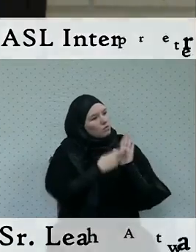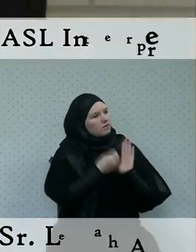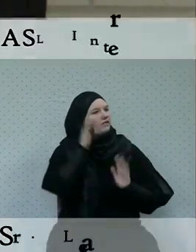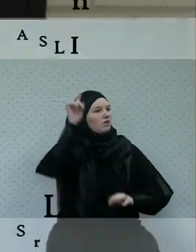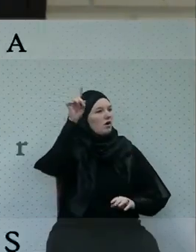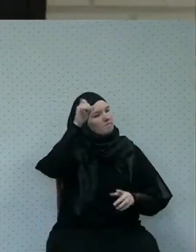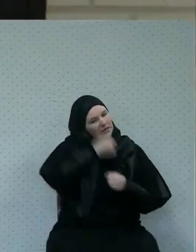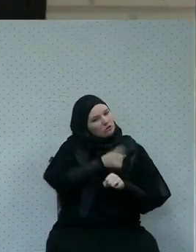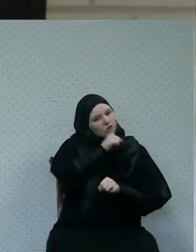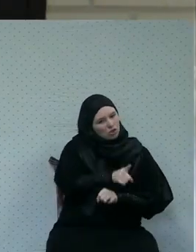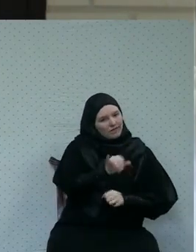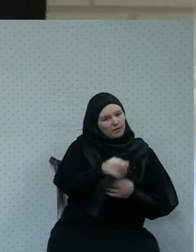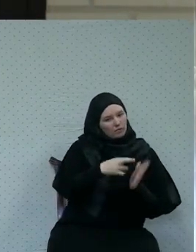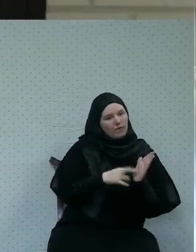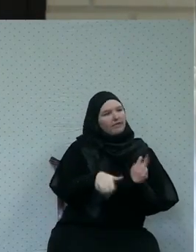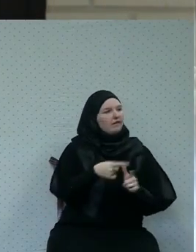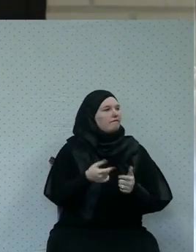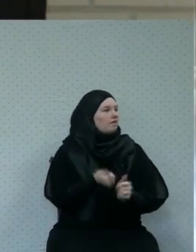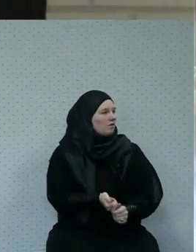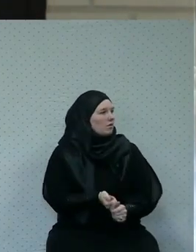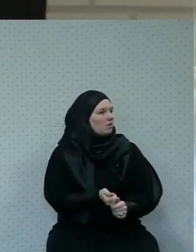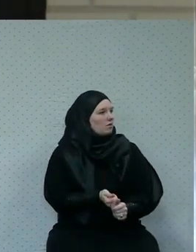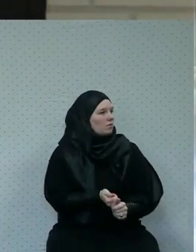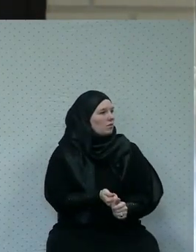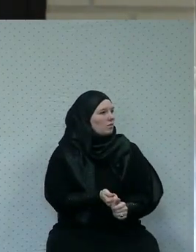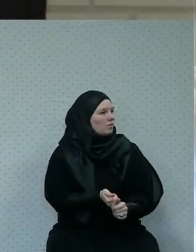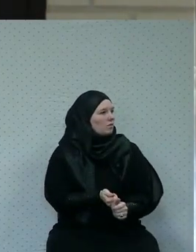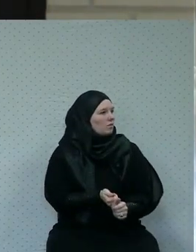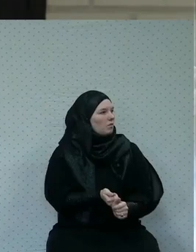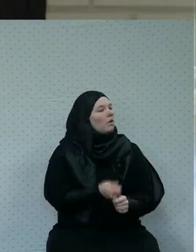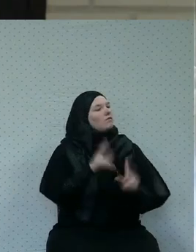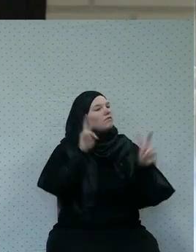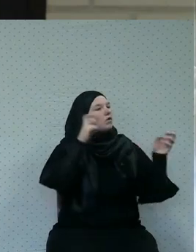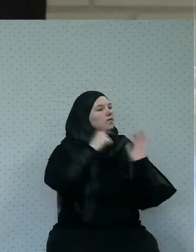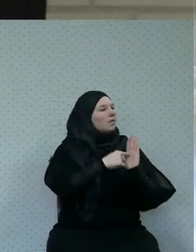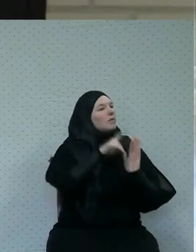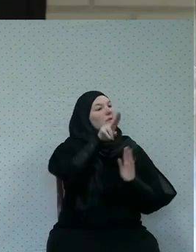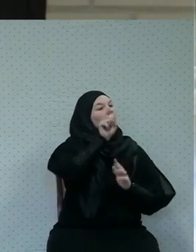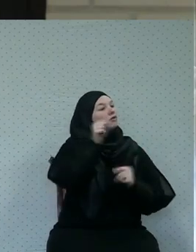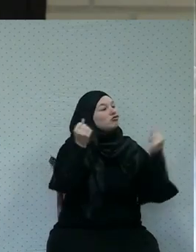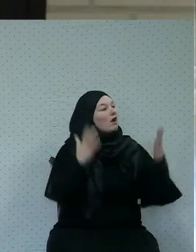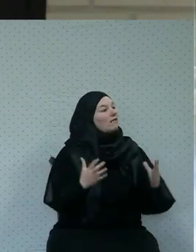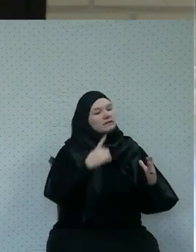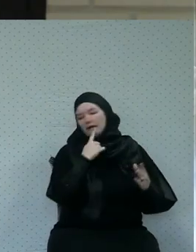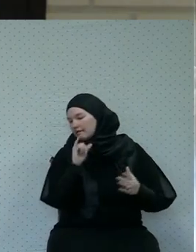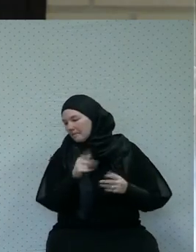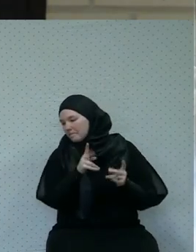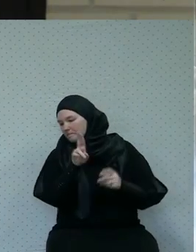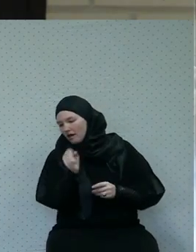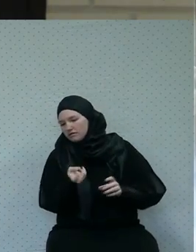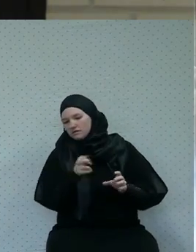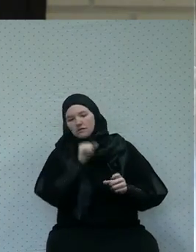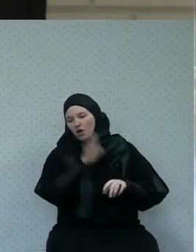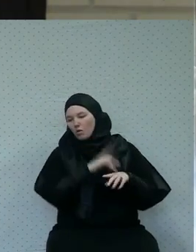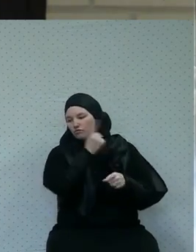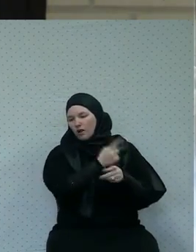ta'ala. Then when the bus driver tells you, sir, this bus is not going that place, what